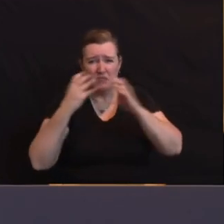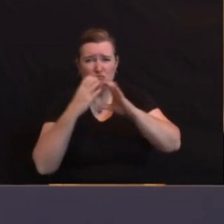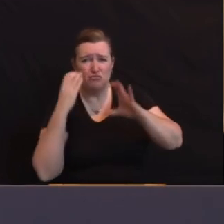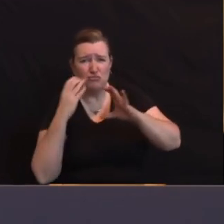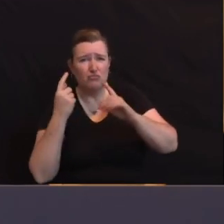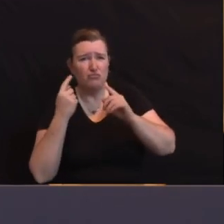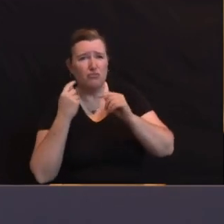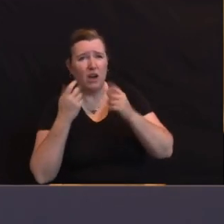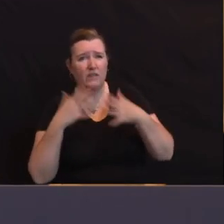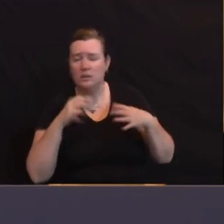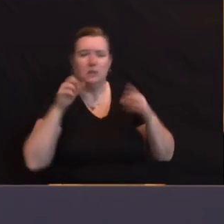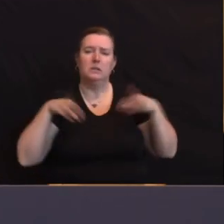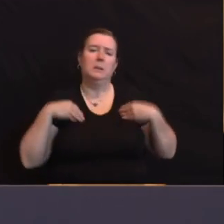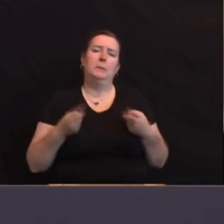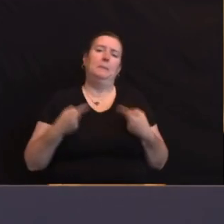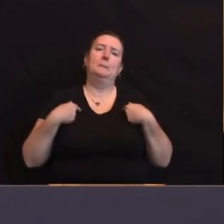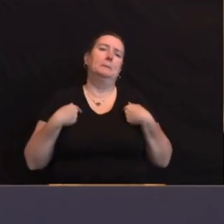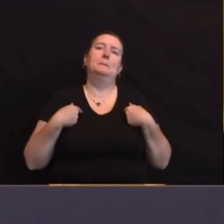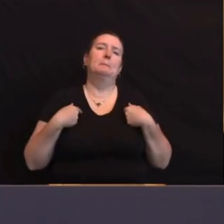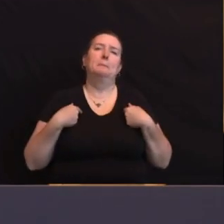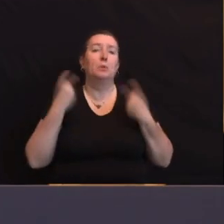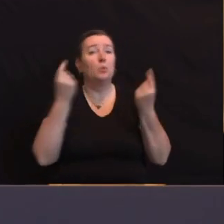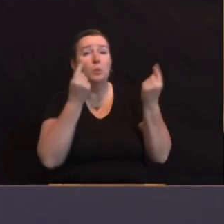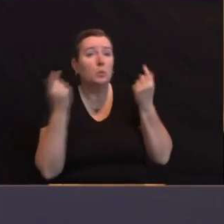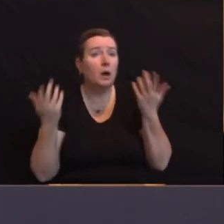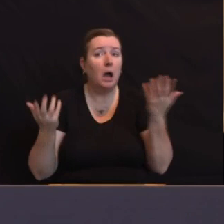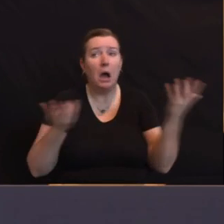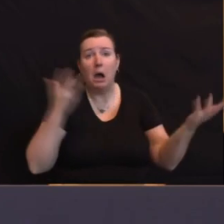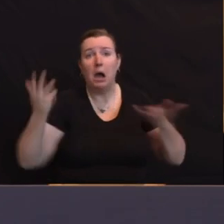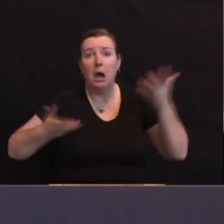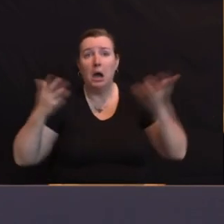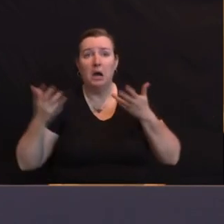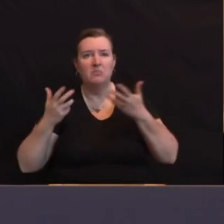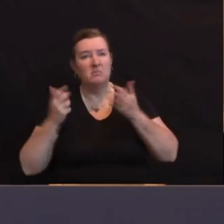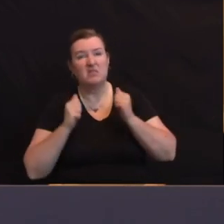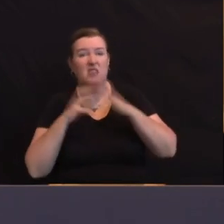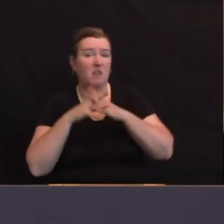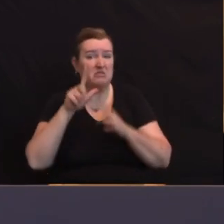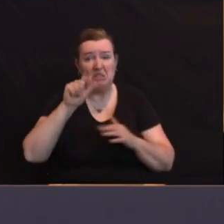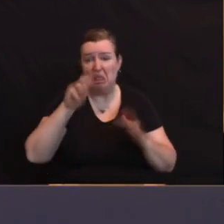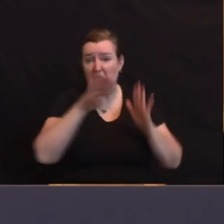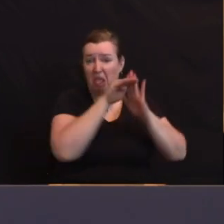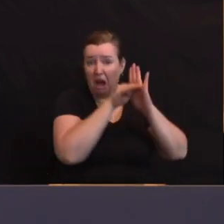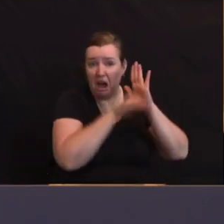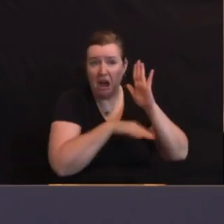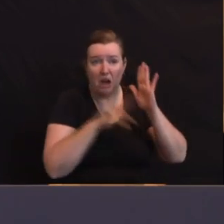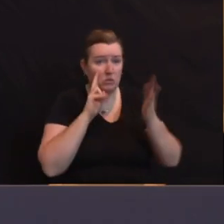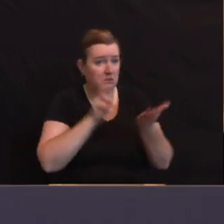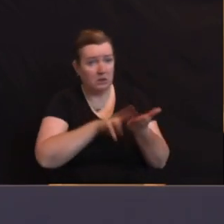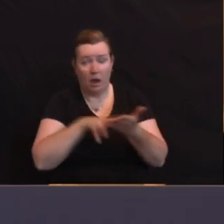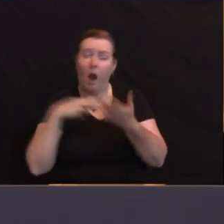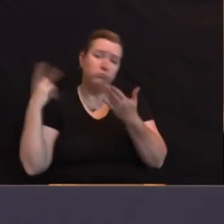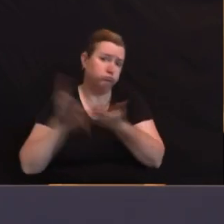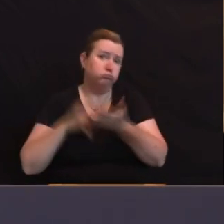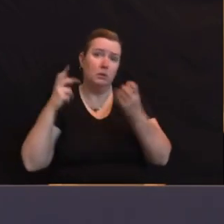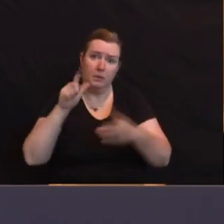to other steps, maybe statute? We did a lot of I've signed a lot of laws related to school